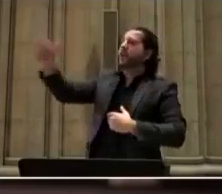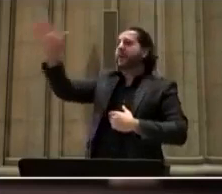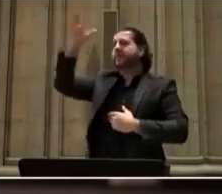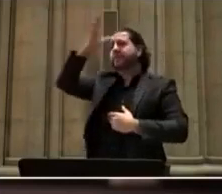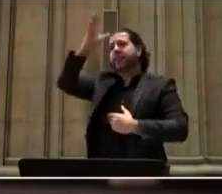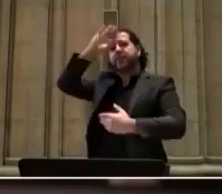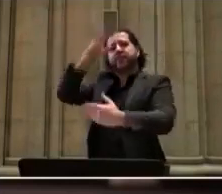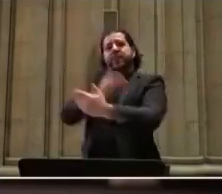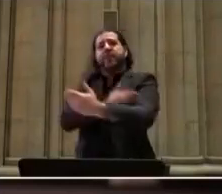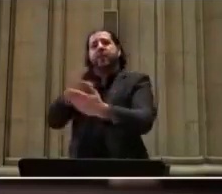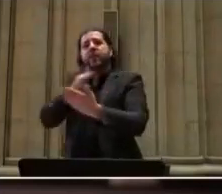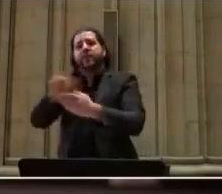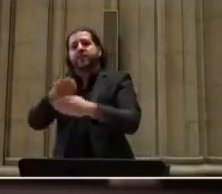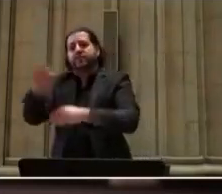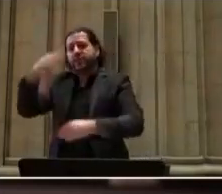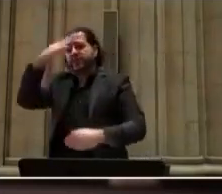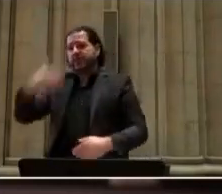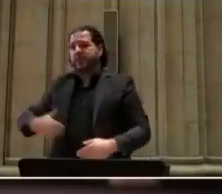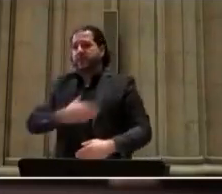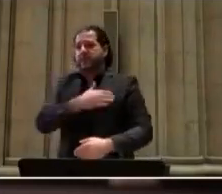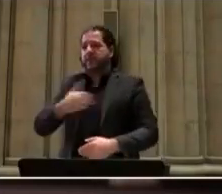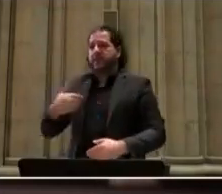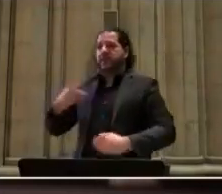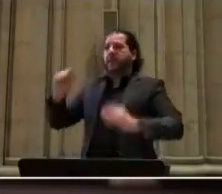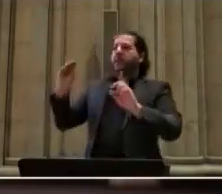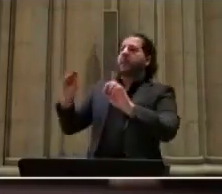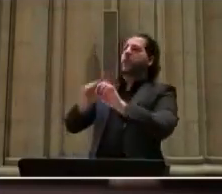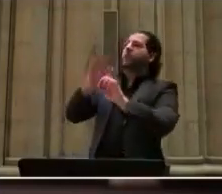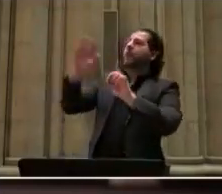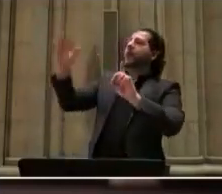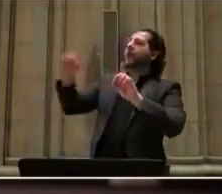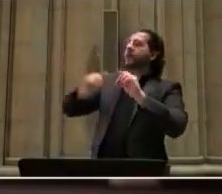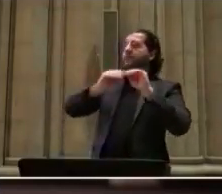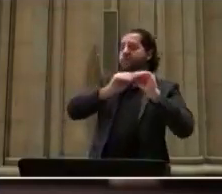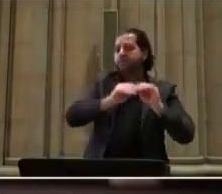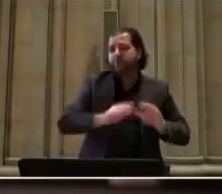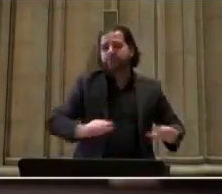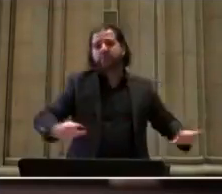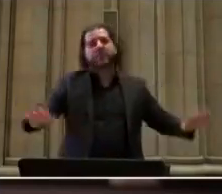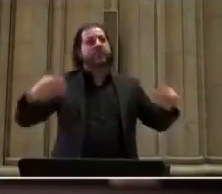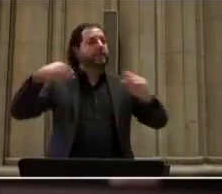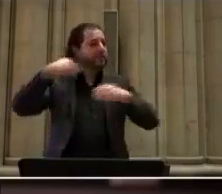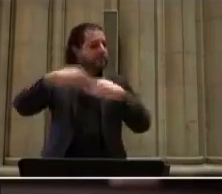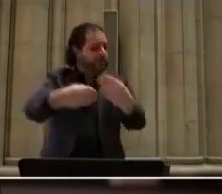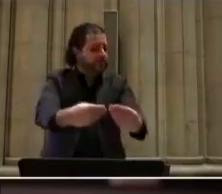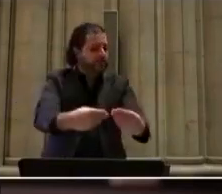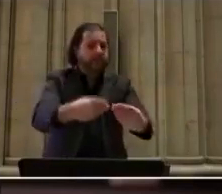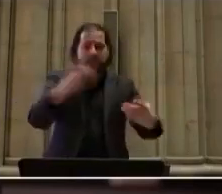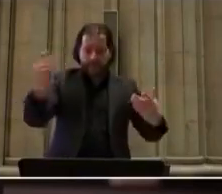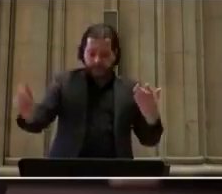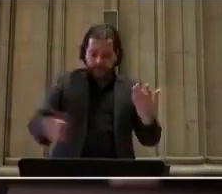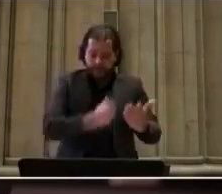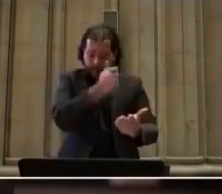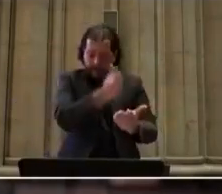Son, and the Holy Spirit, glorified to the ages of ages. Amen.